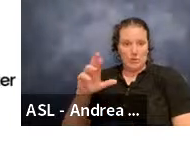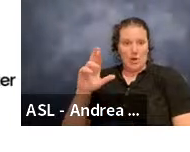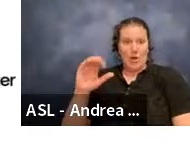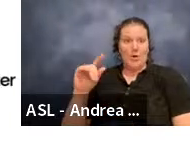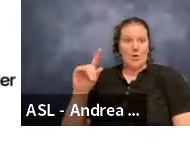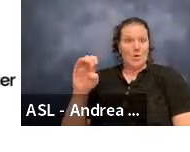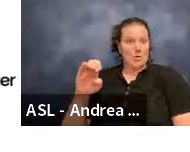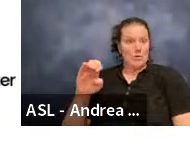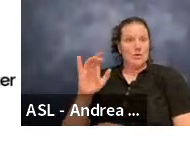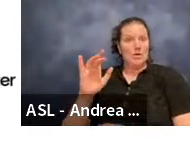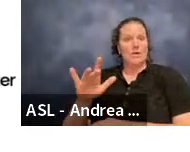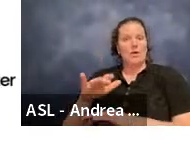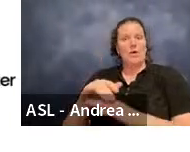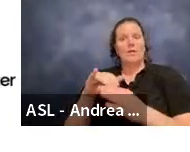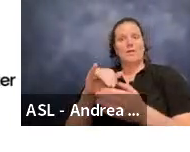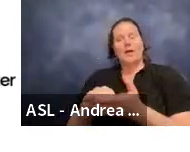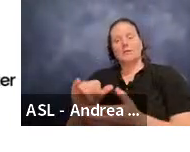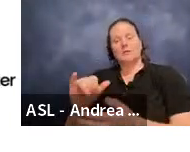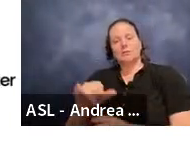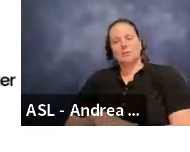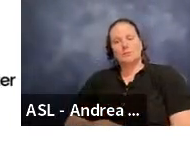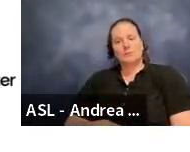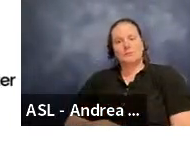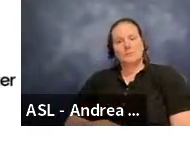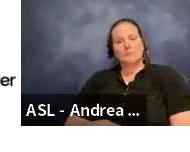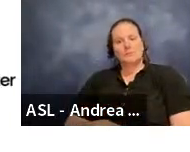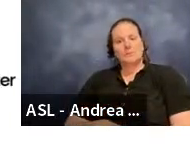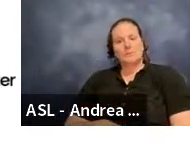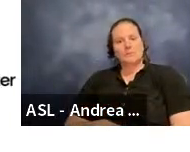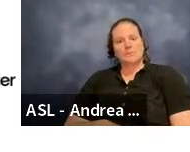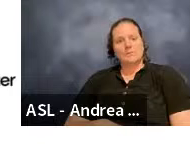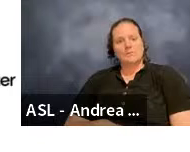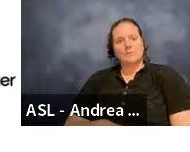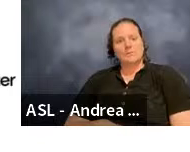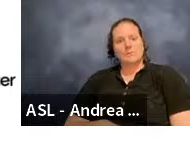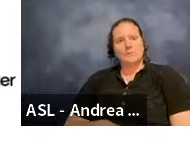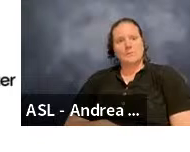can click that too. Okay.